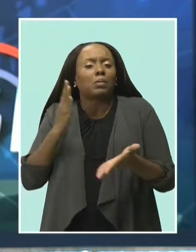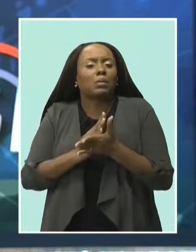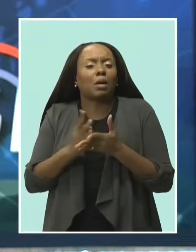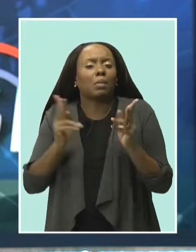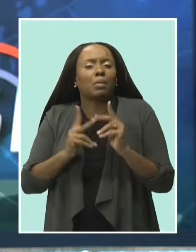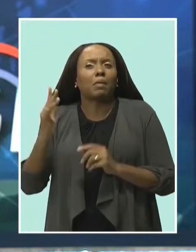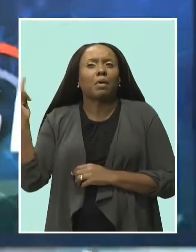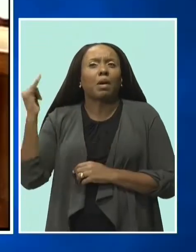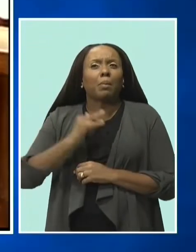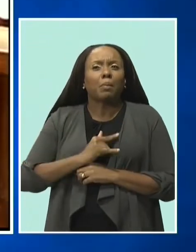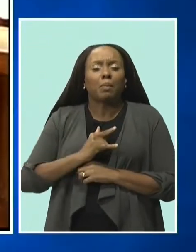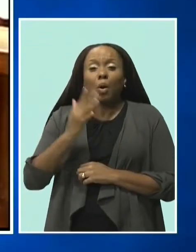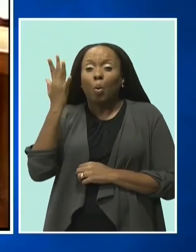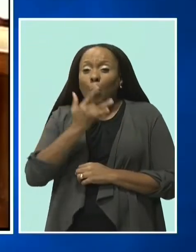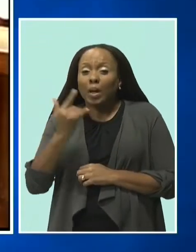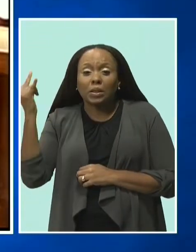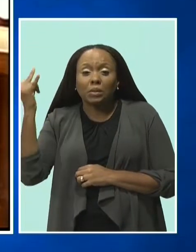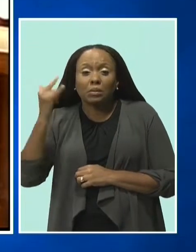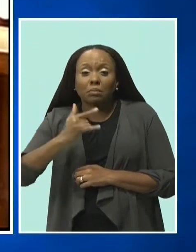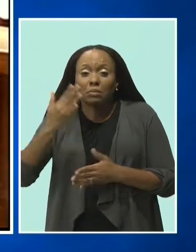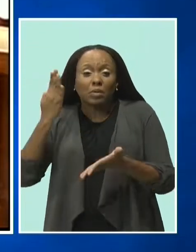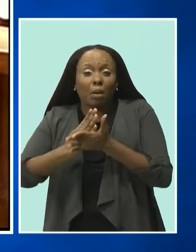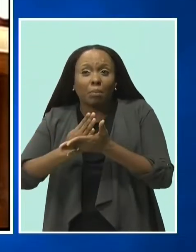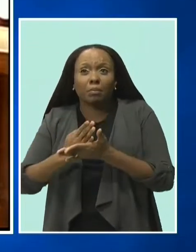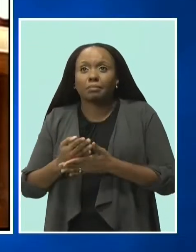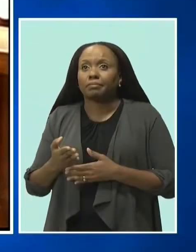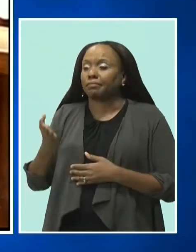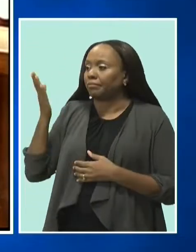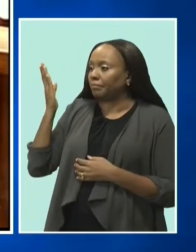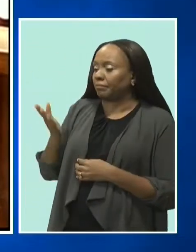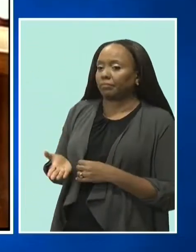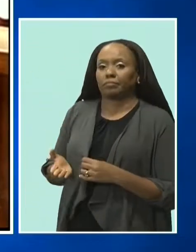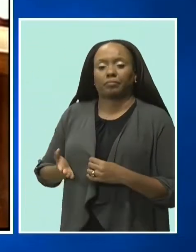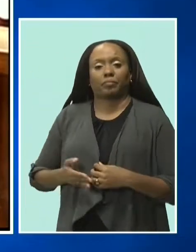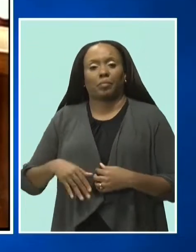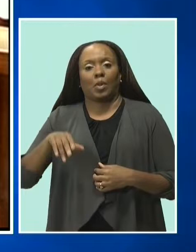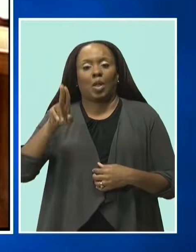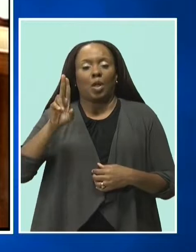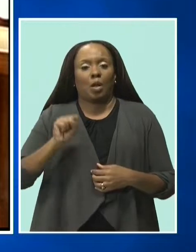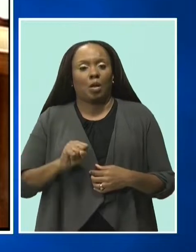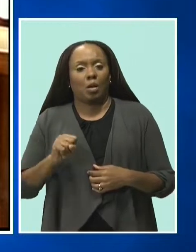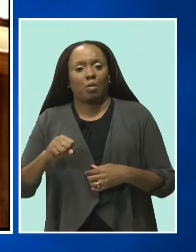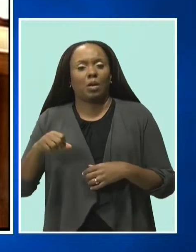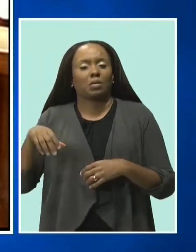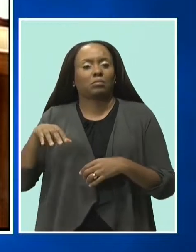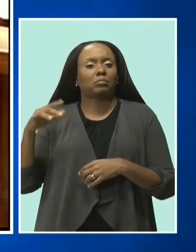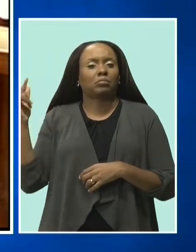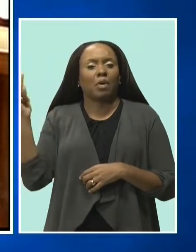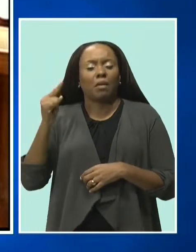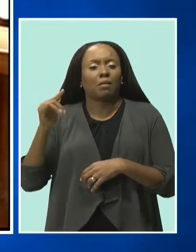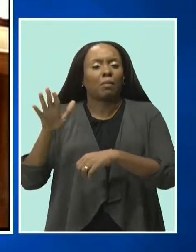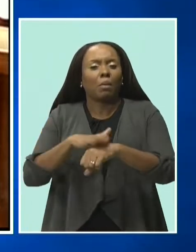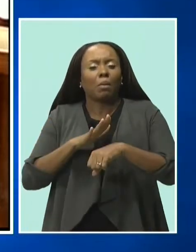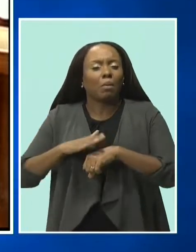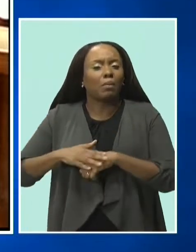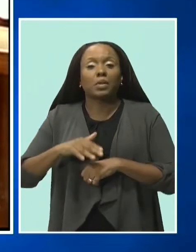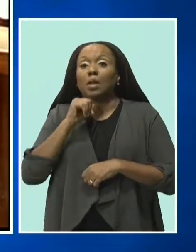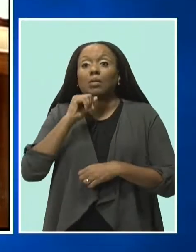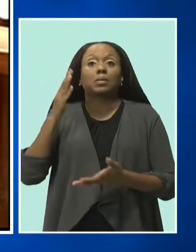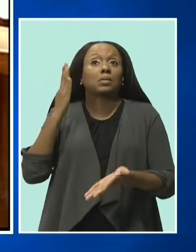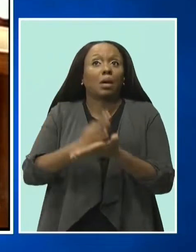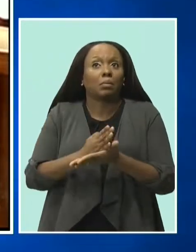Barbados. The United States travel advisory is not going to stop travelers from coming to Barbados. Barbados